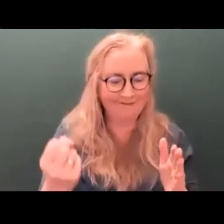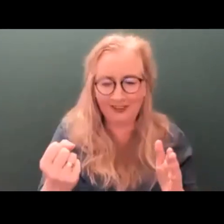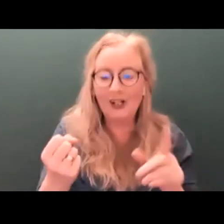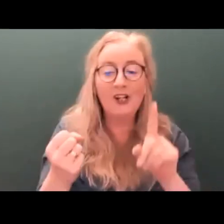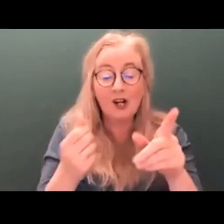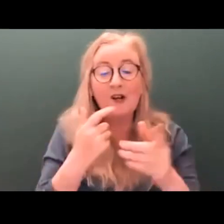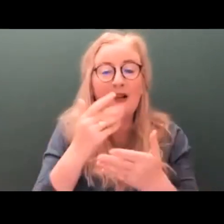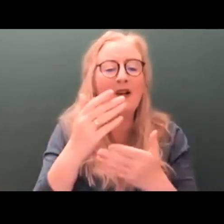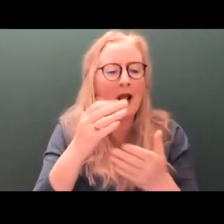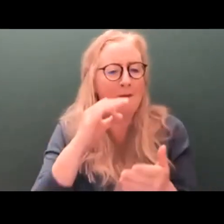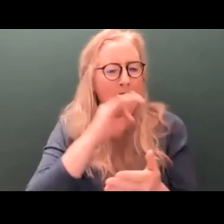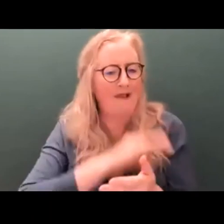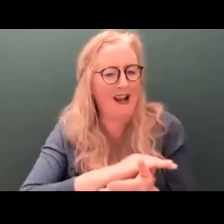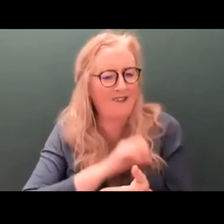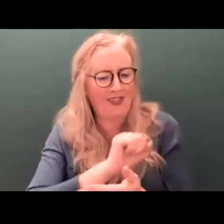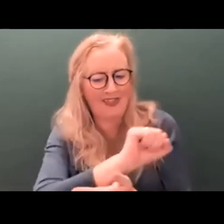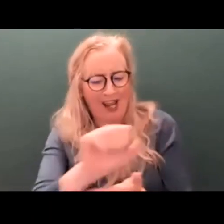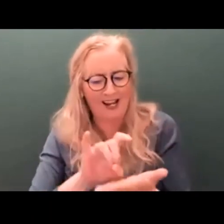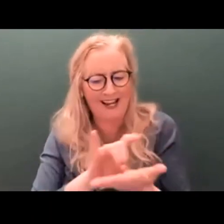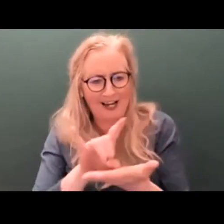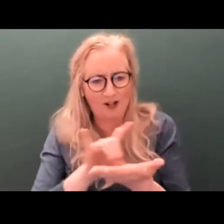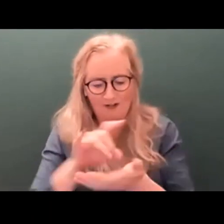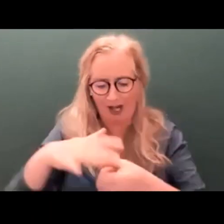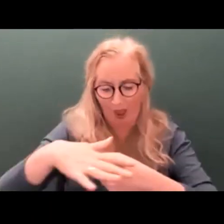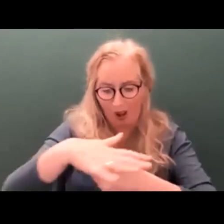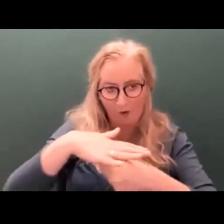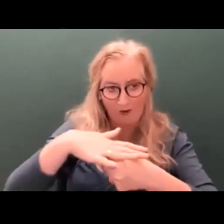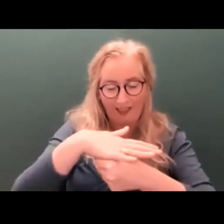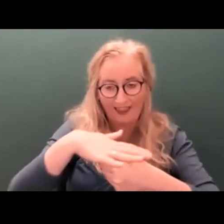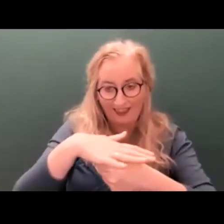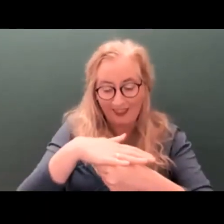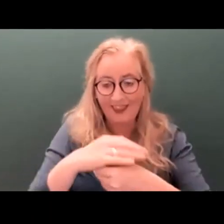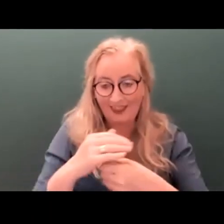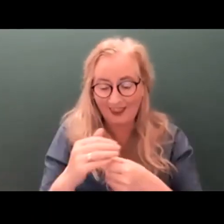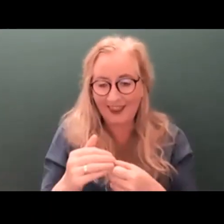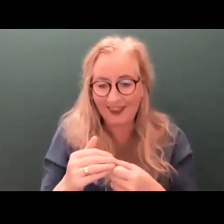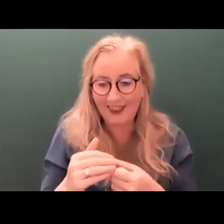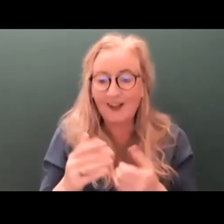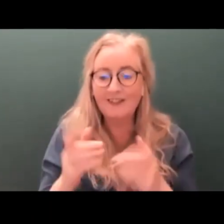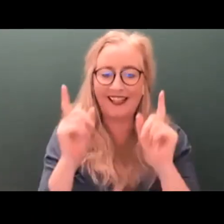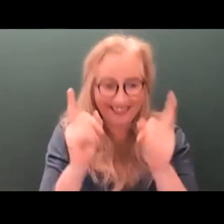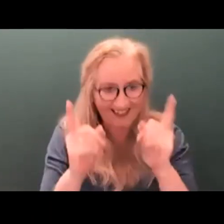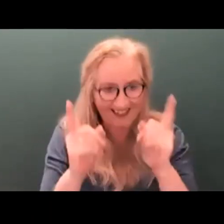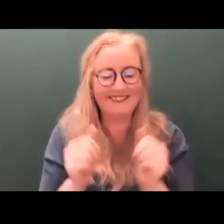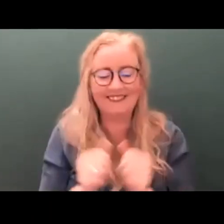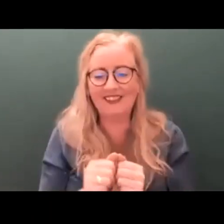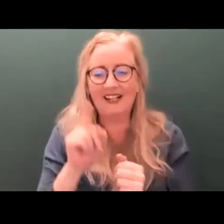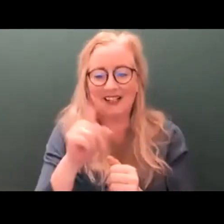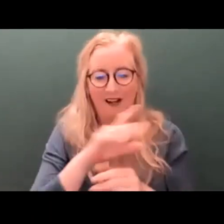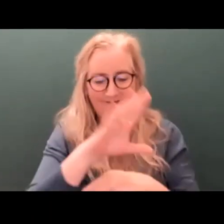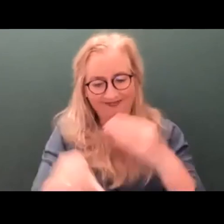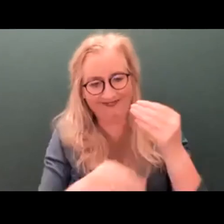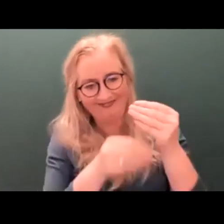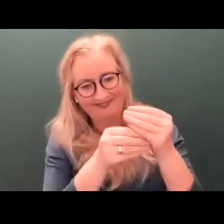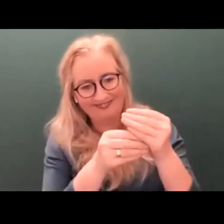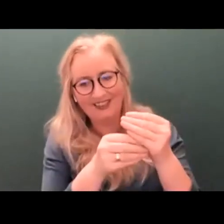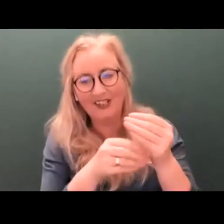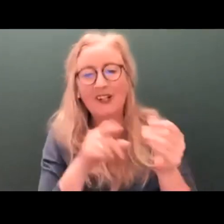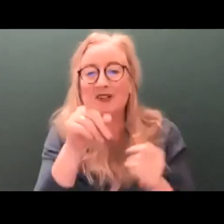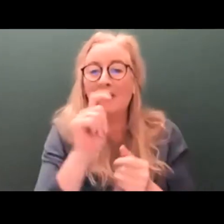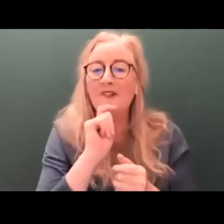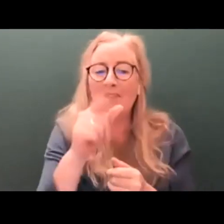benefits of their heritage locally. And there you go. That's me in a nutshell. You told us to